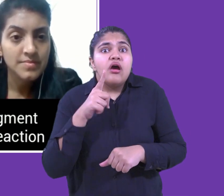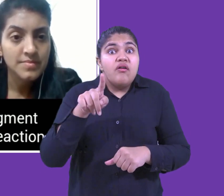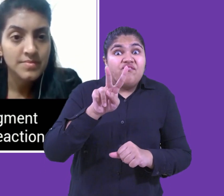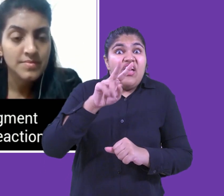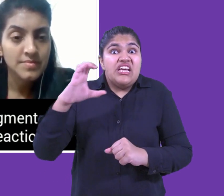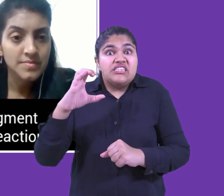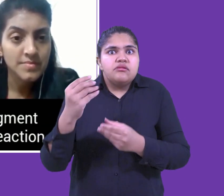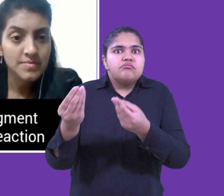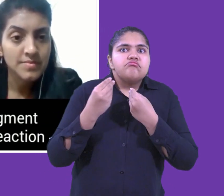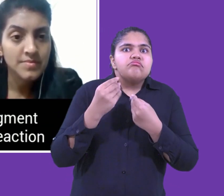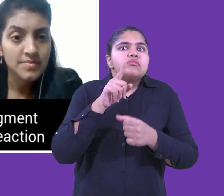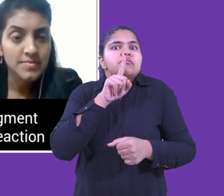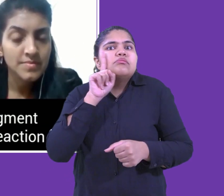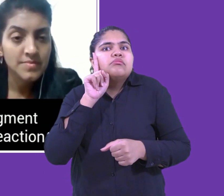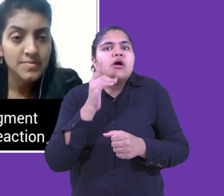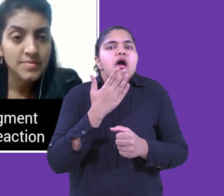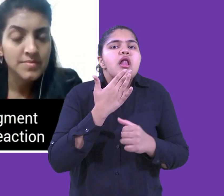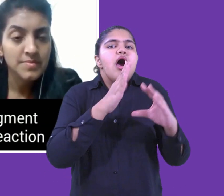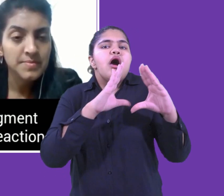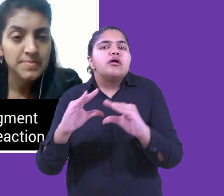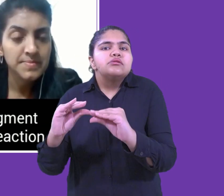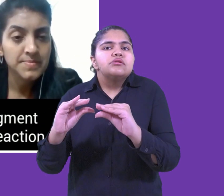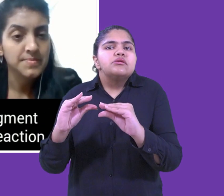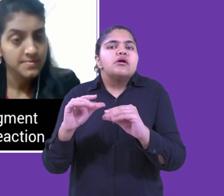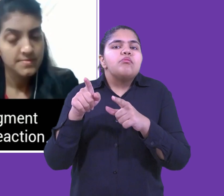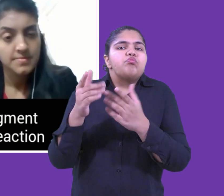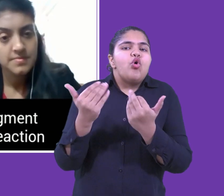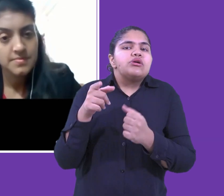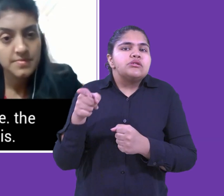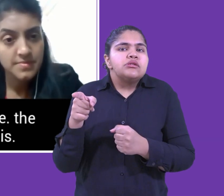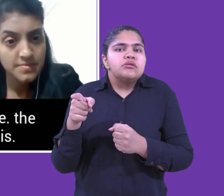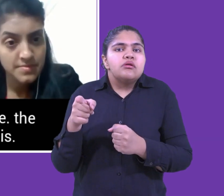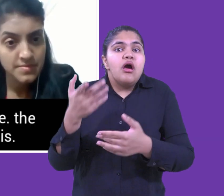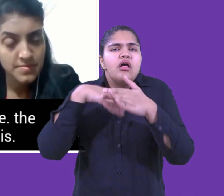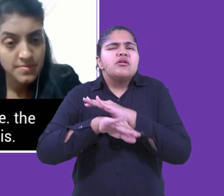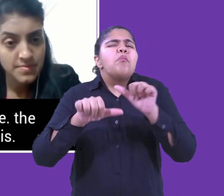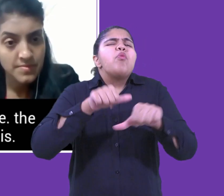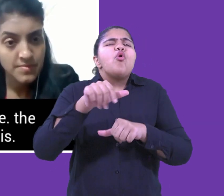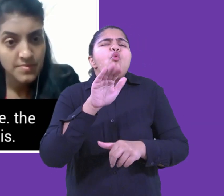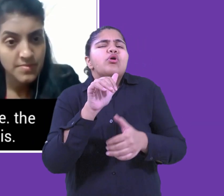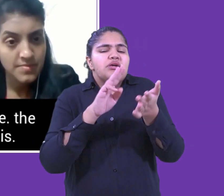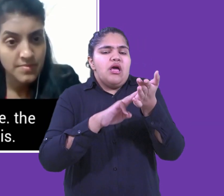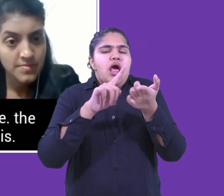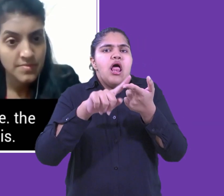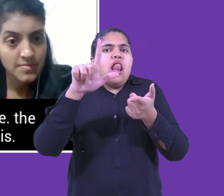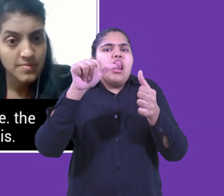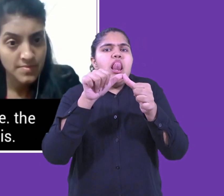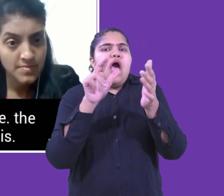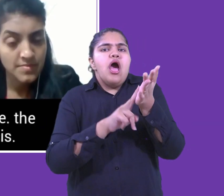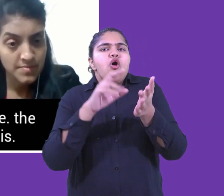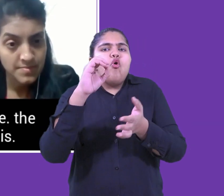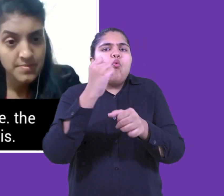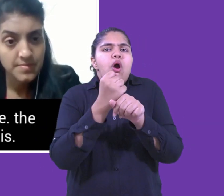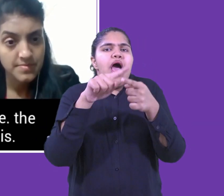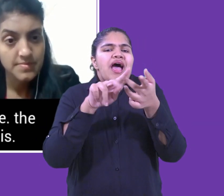color pigment lighter. So it interferes with the dopa reaction, which forms the pigment melanogenesis. The process